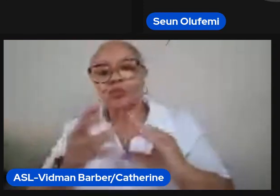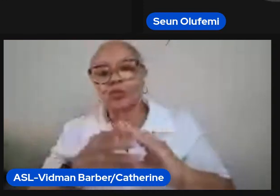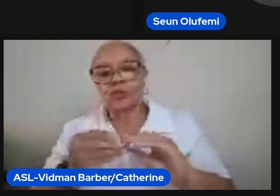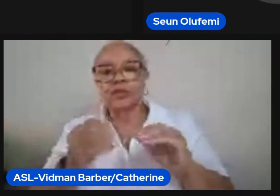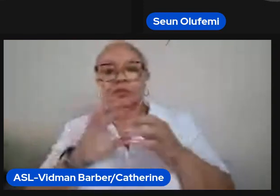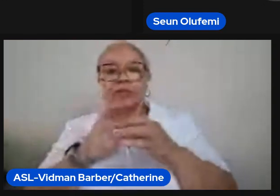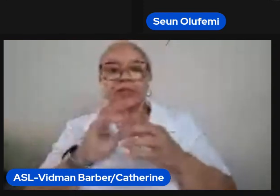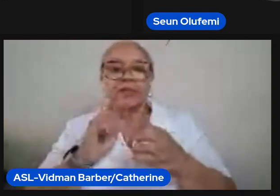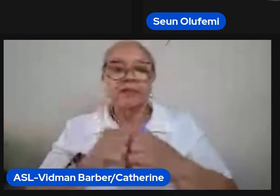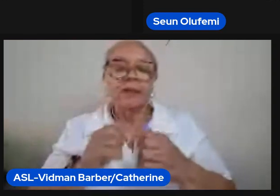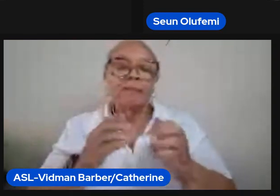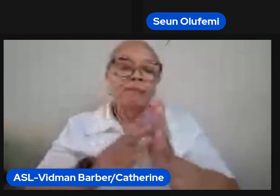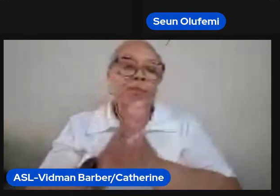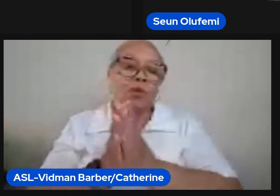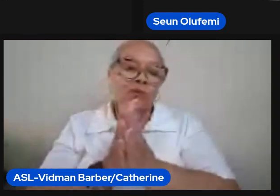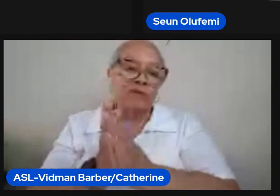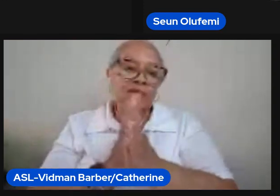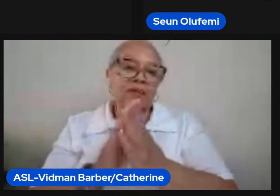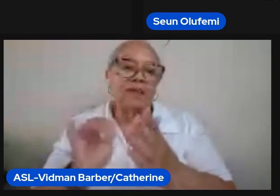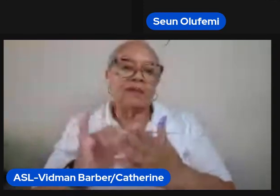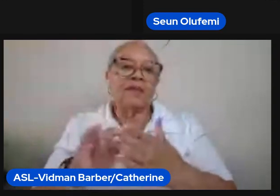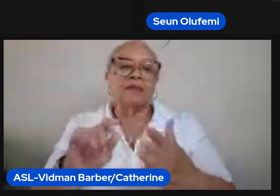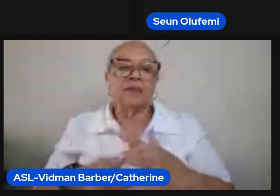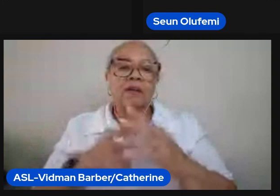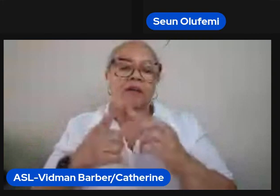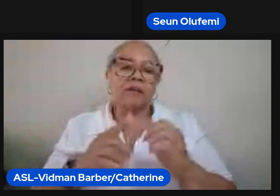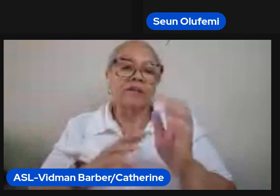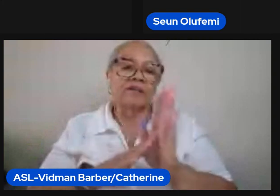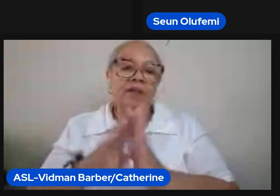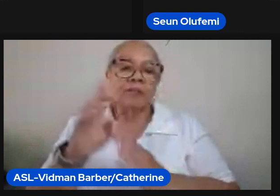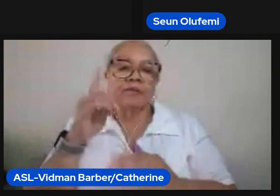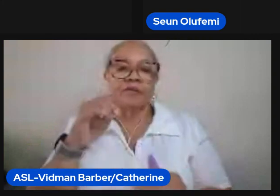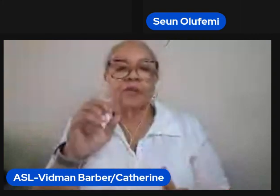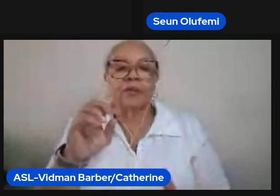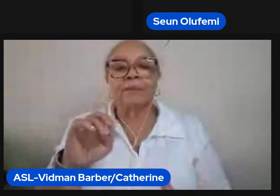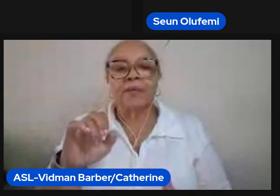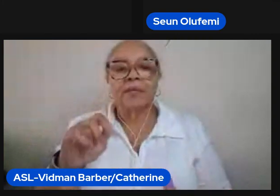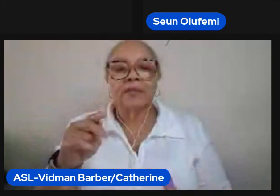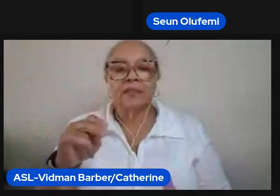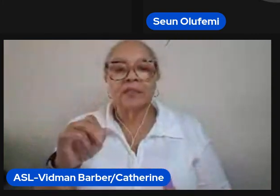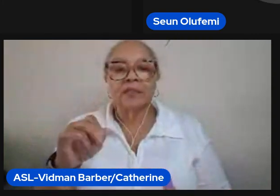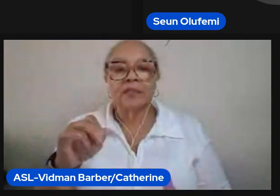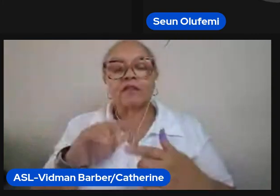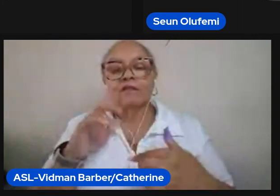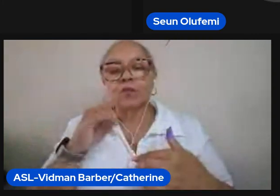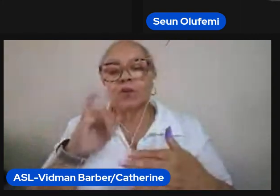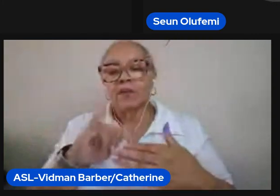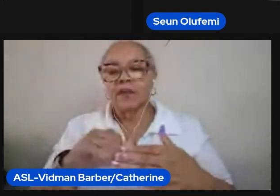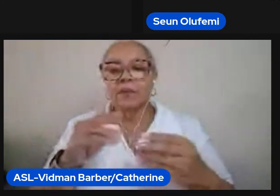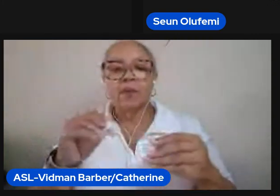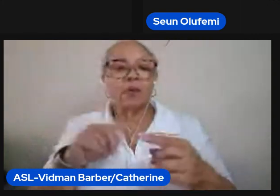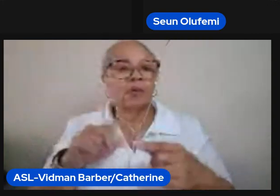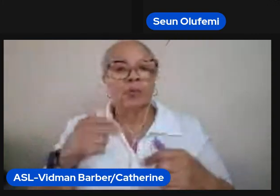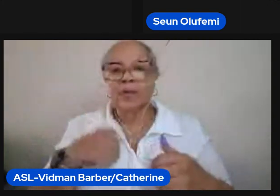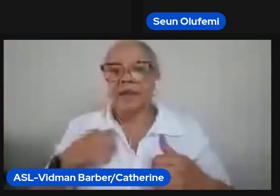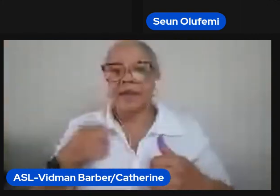your motivation towards going into vaccine development for meningitis and all is really, really remarkable. So do we have any question?